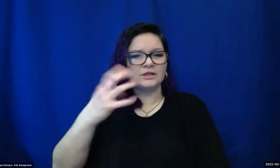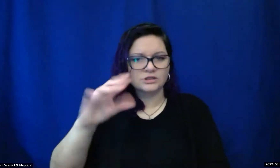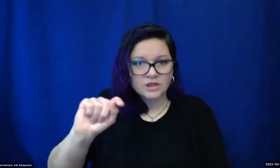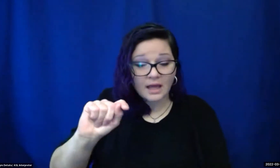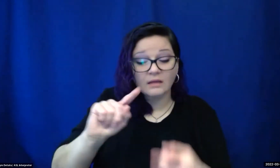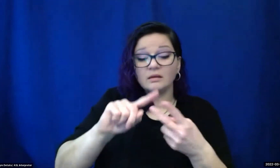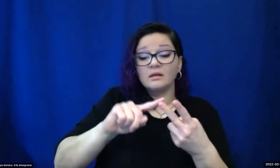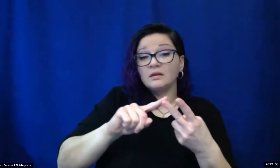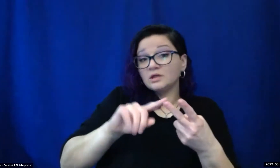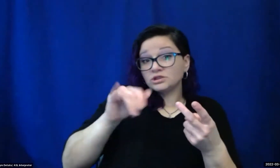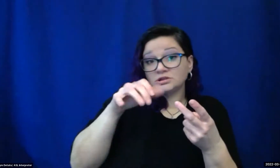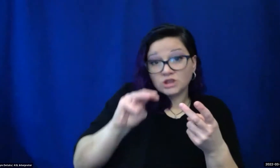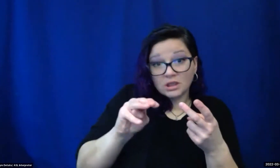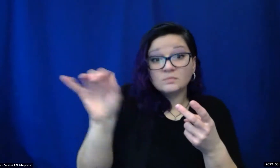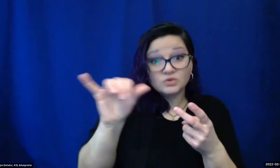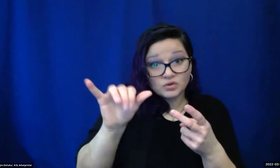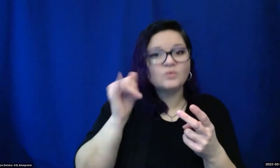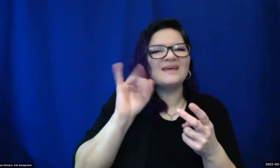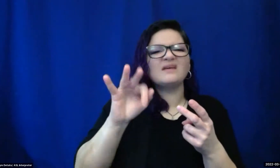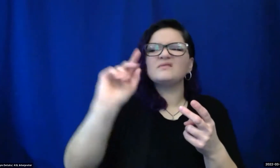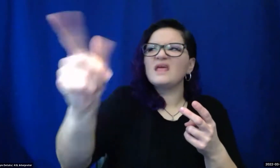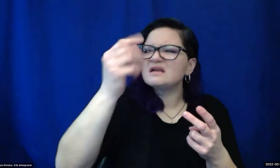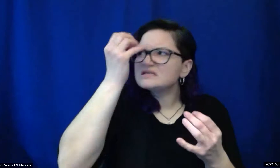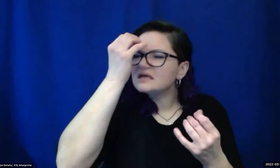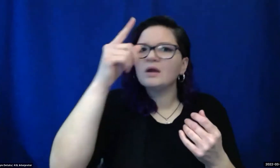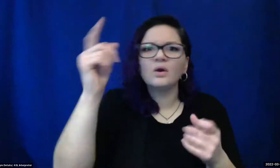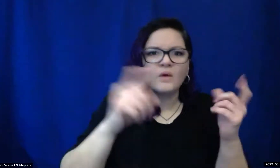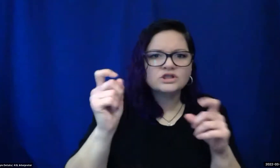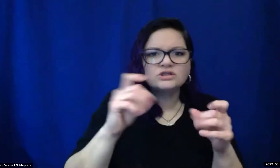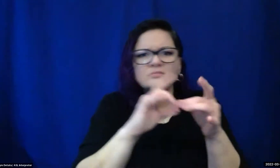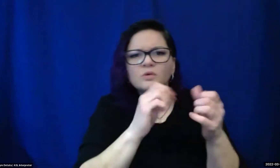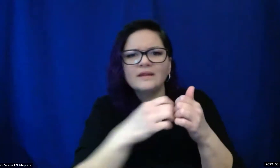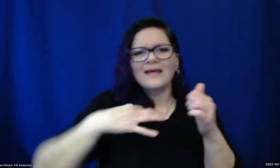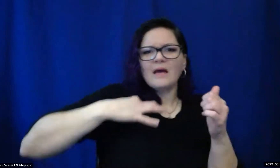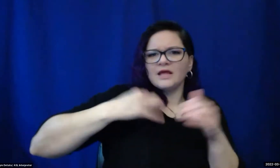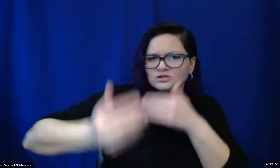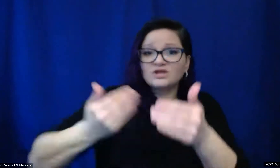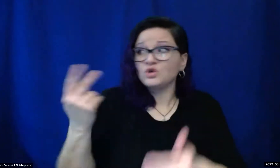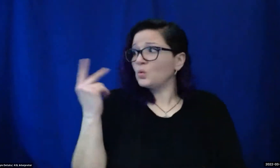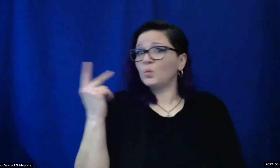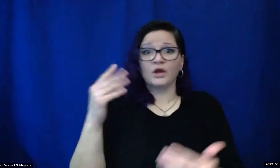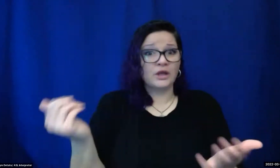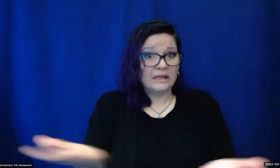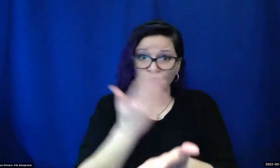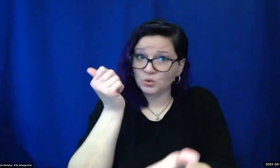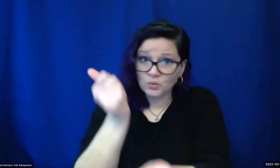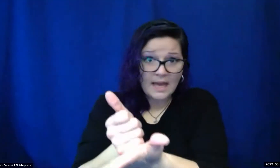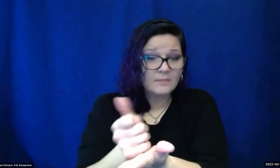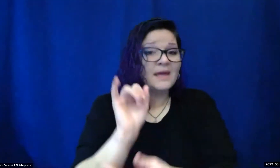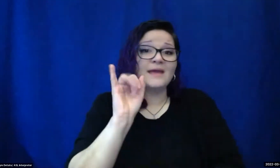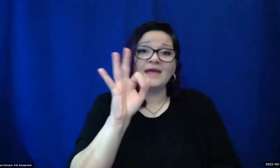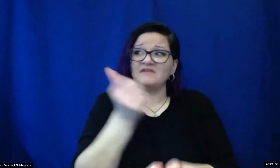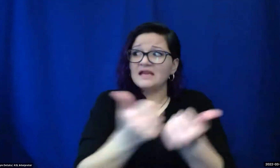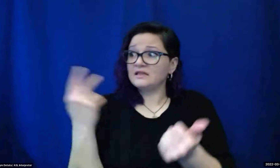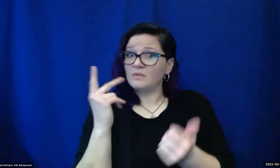any questions related to the grant application process. We're definitely here to help. And if there's anything we can do that